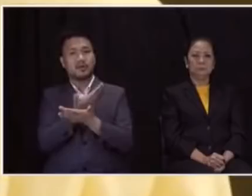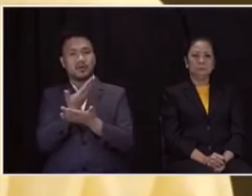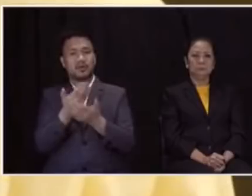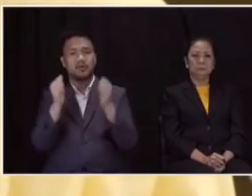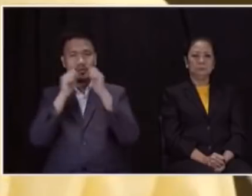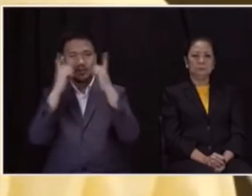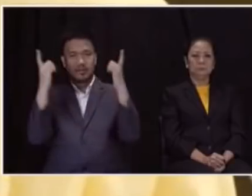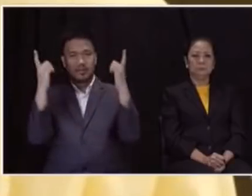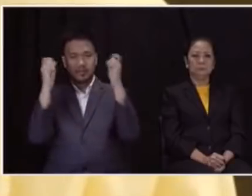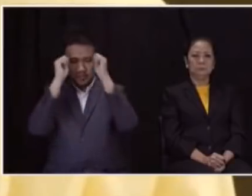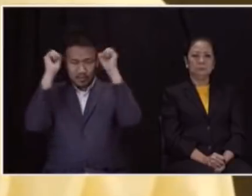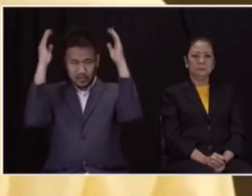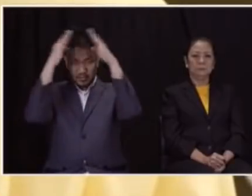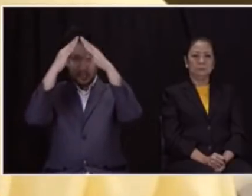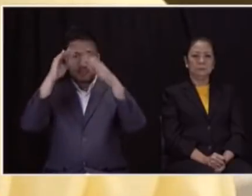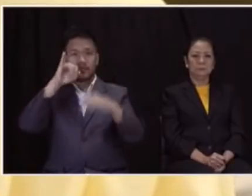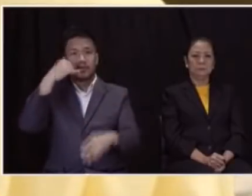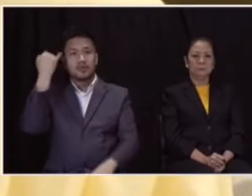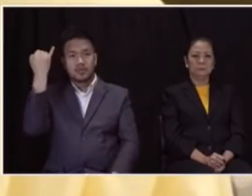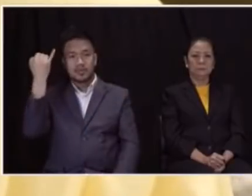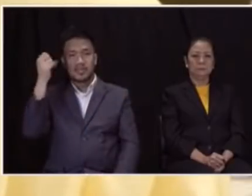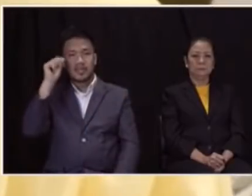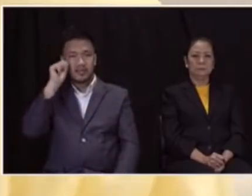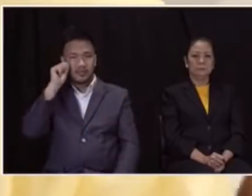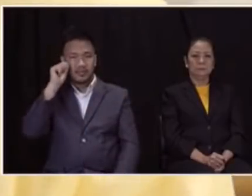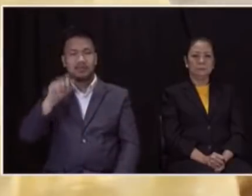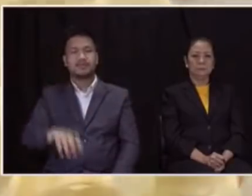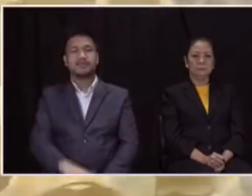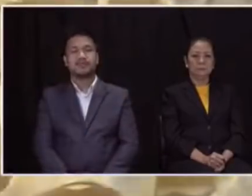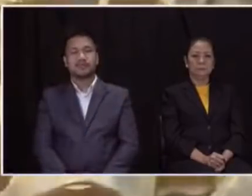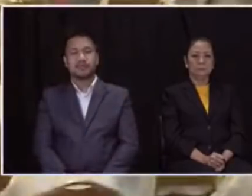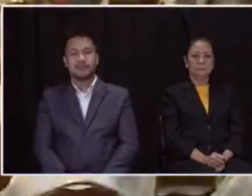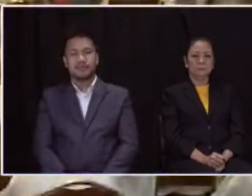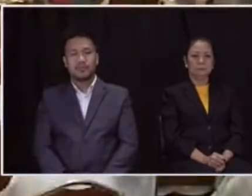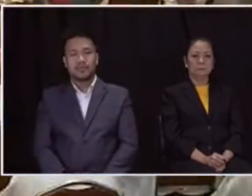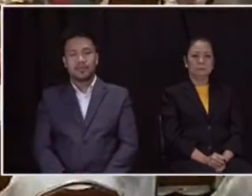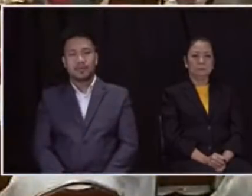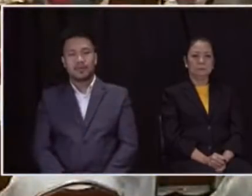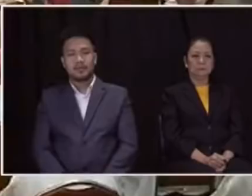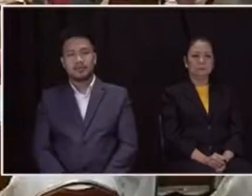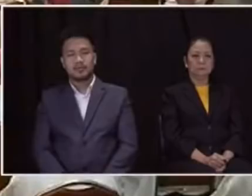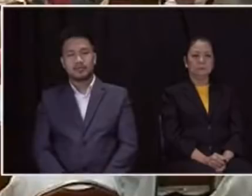Archbishop, Jose Cardinal Advincula.